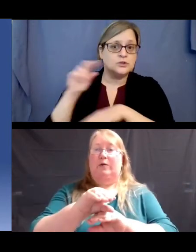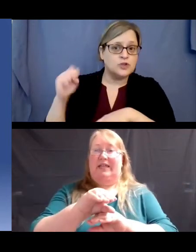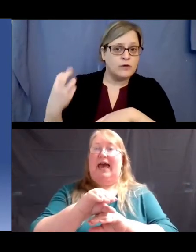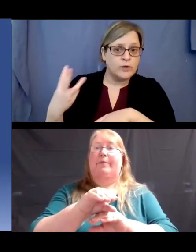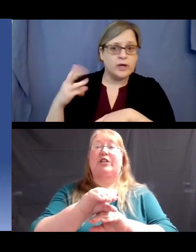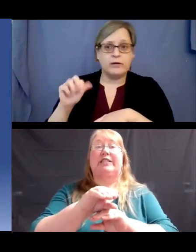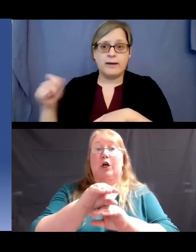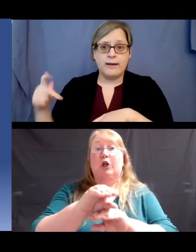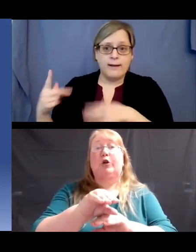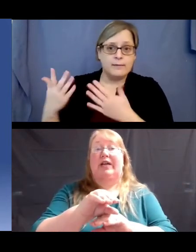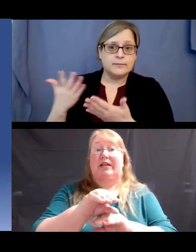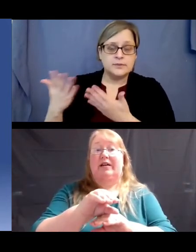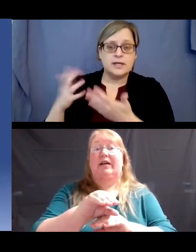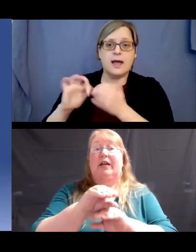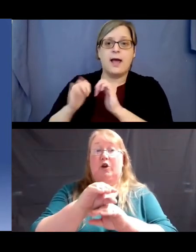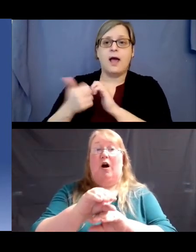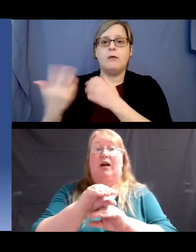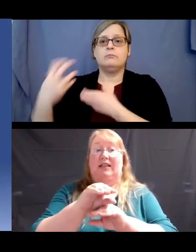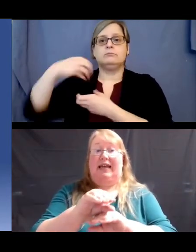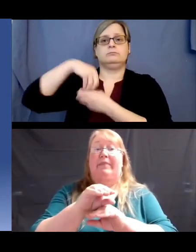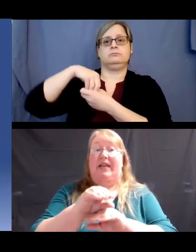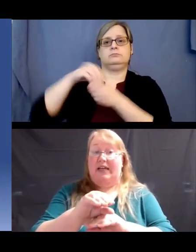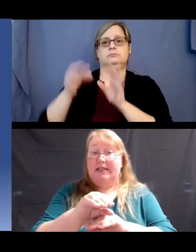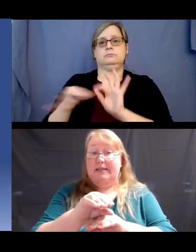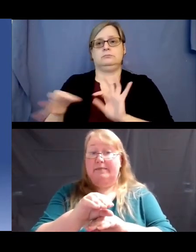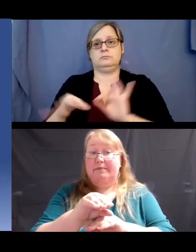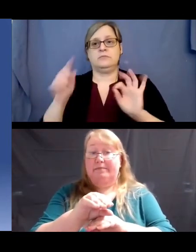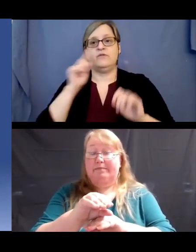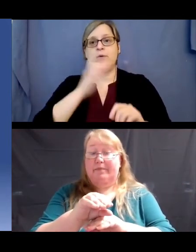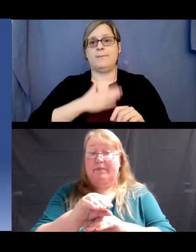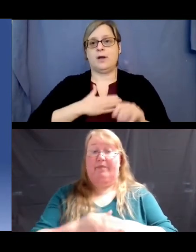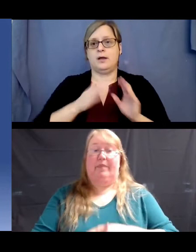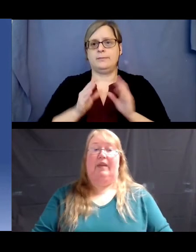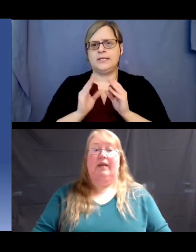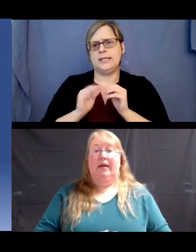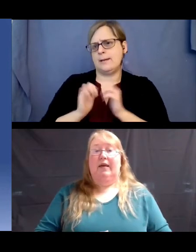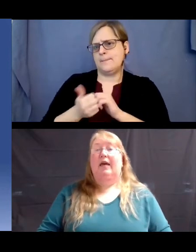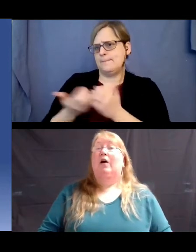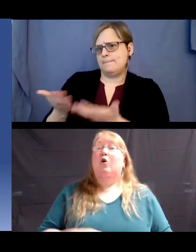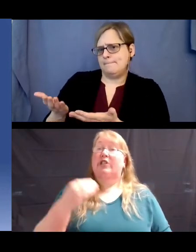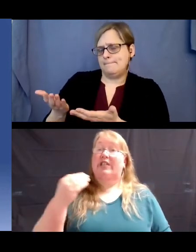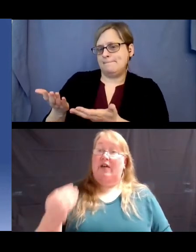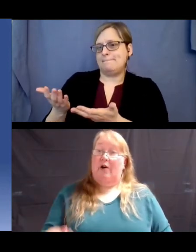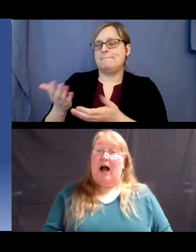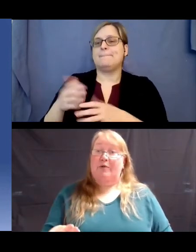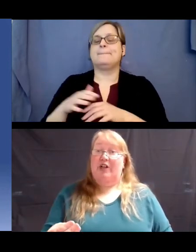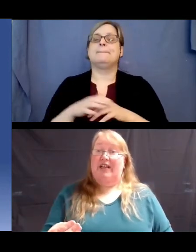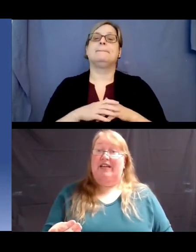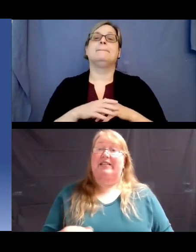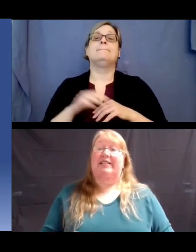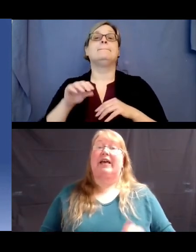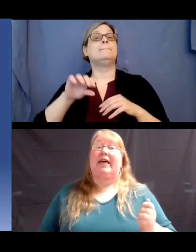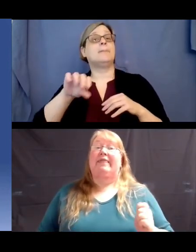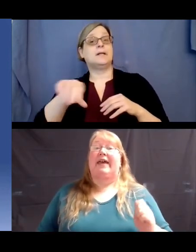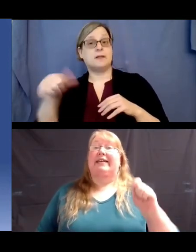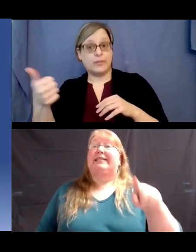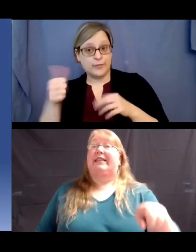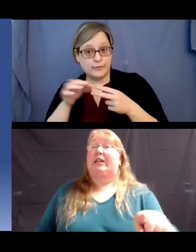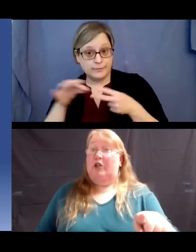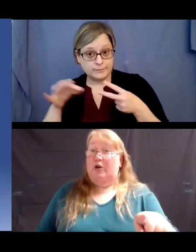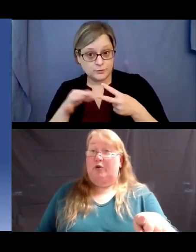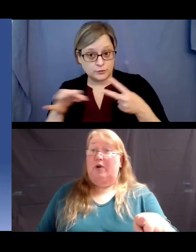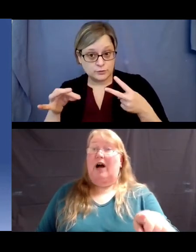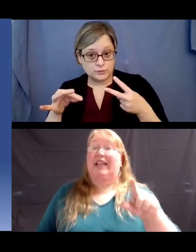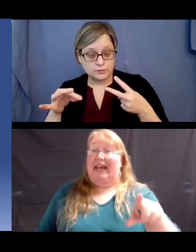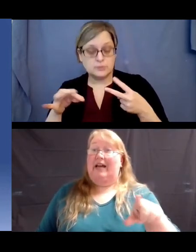get those captions included in your online meetings. Of course, the other option is they can